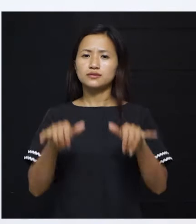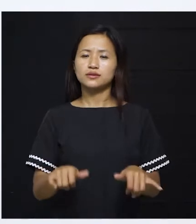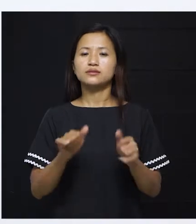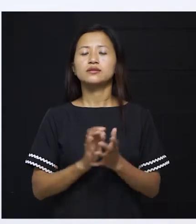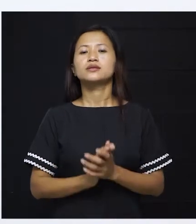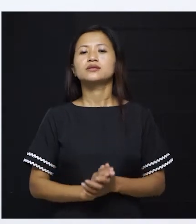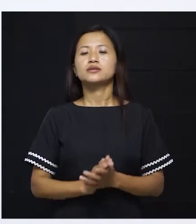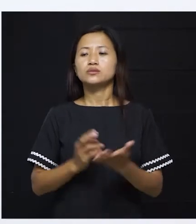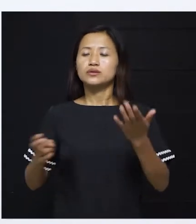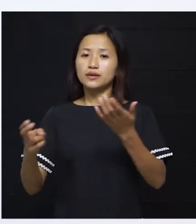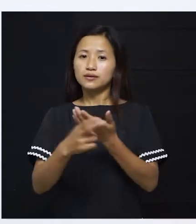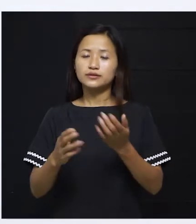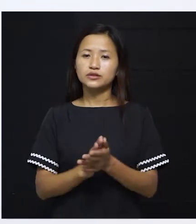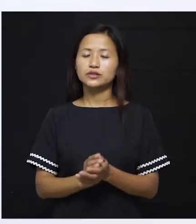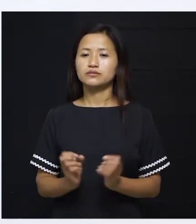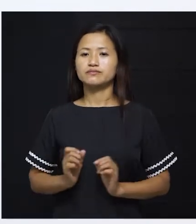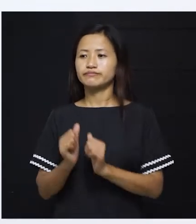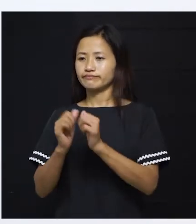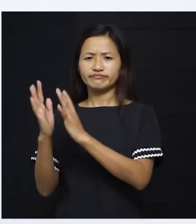they did the cultivation.